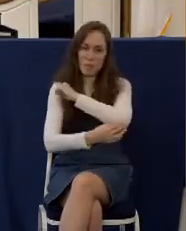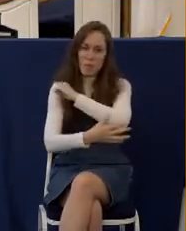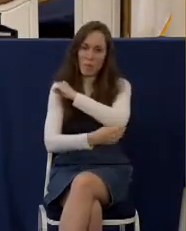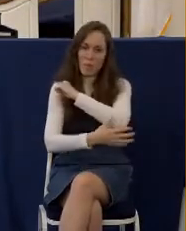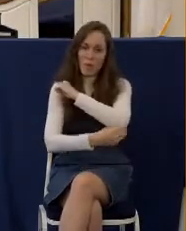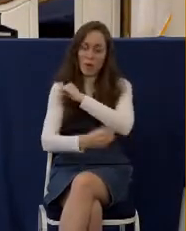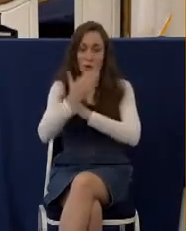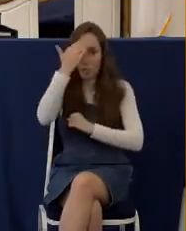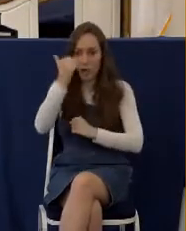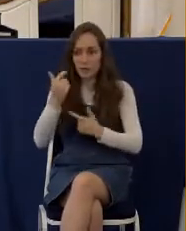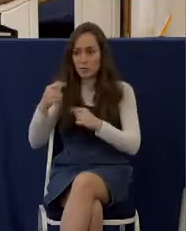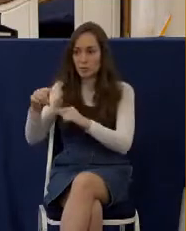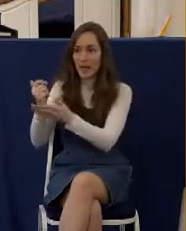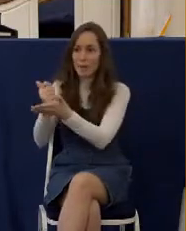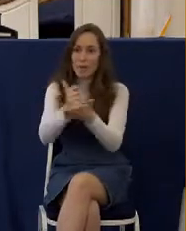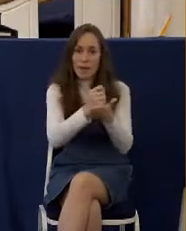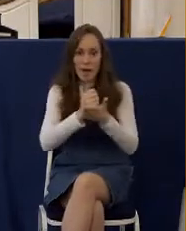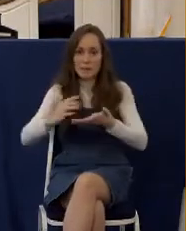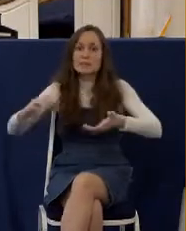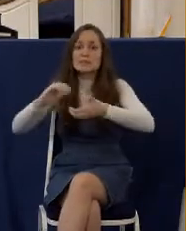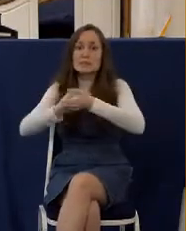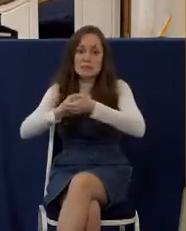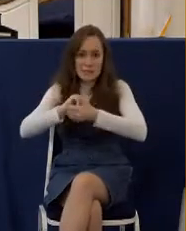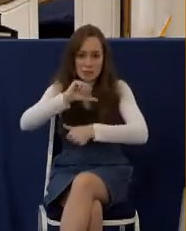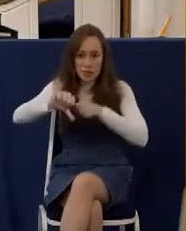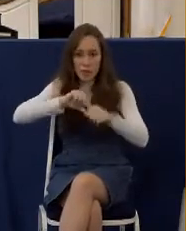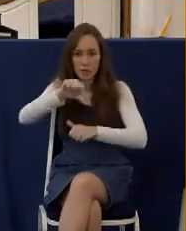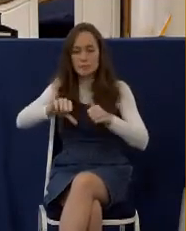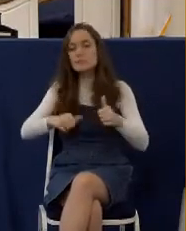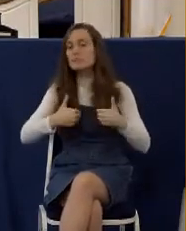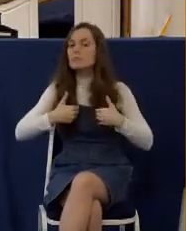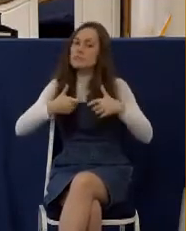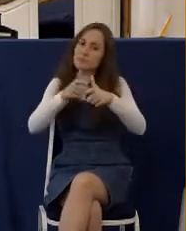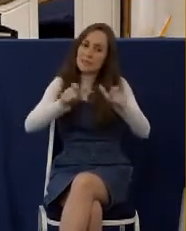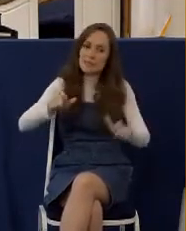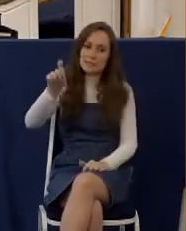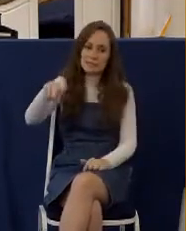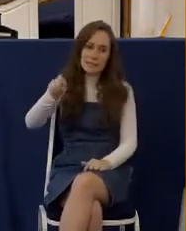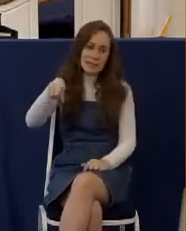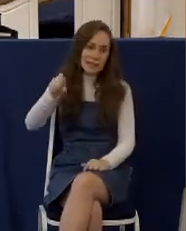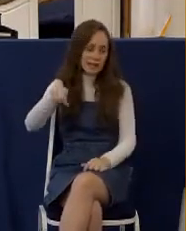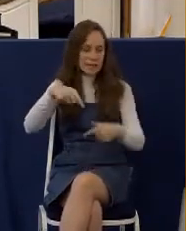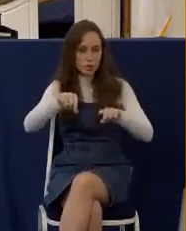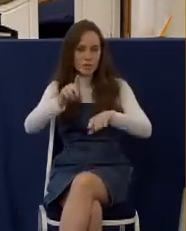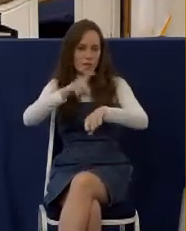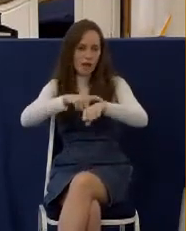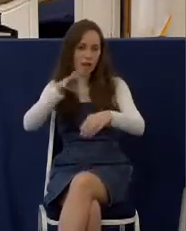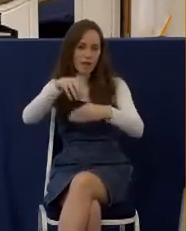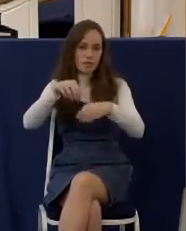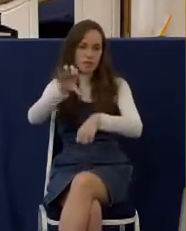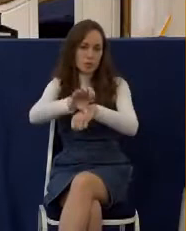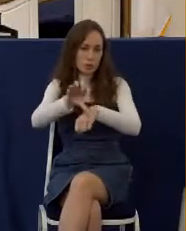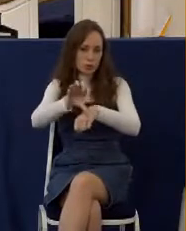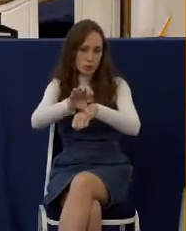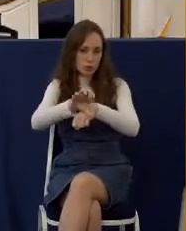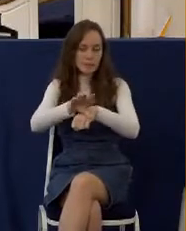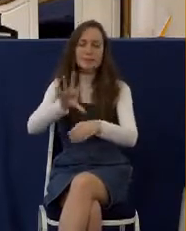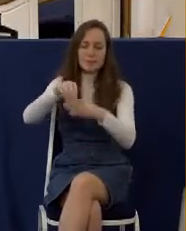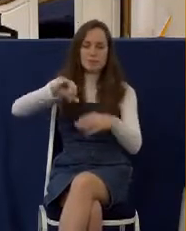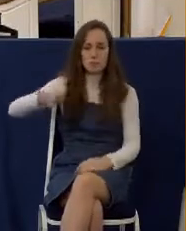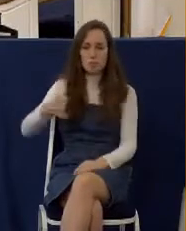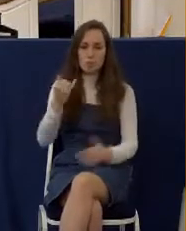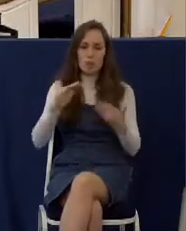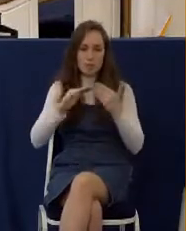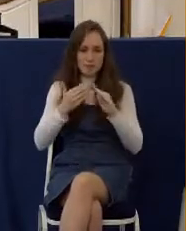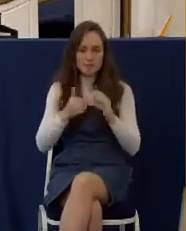their brethren. So there was this huge need in the church in Jerusalem, and there was a need for the churches in the